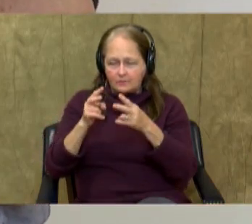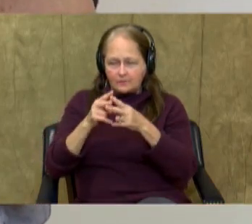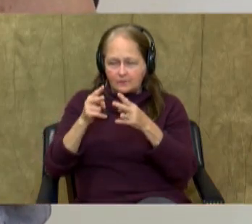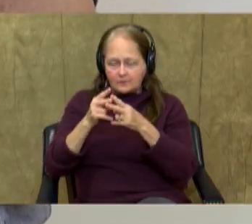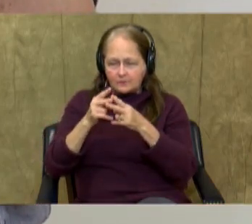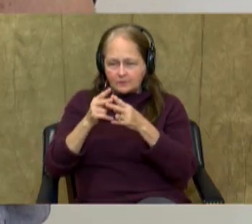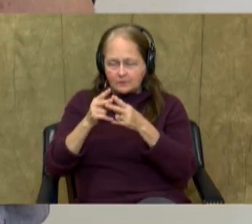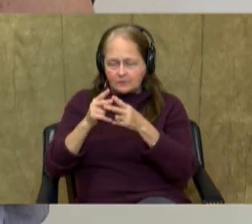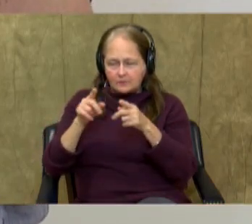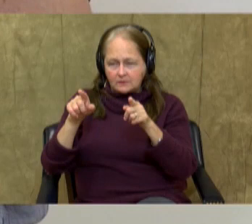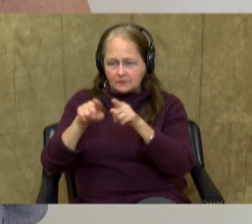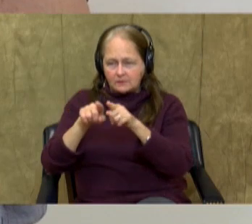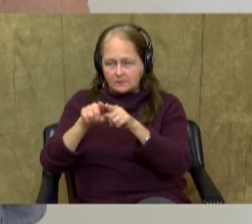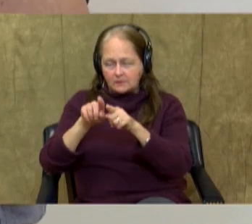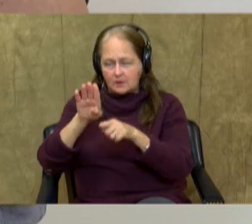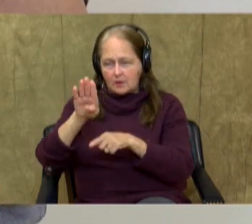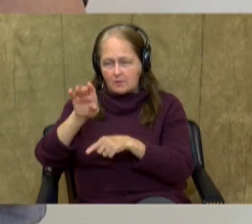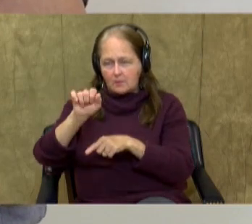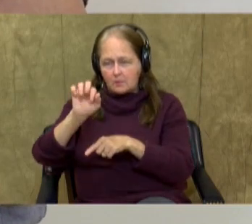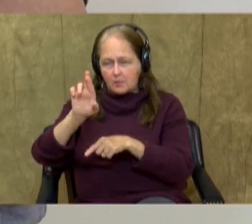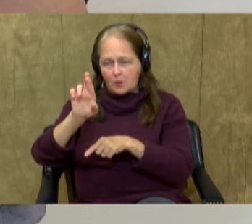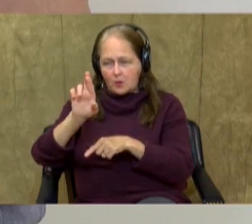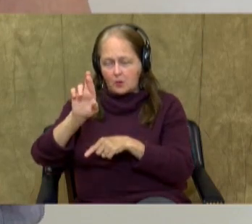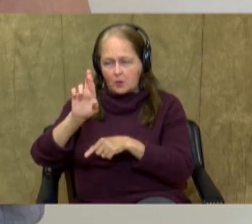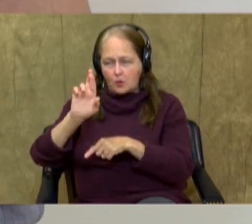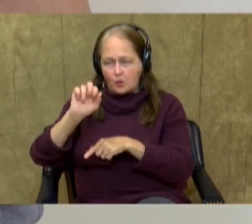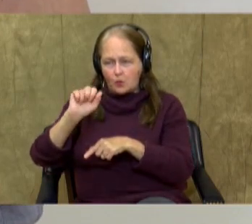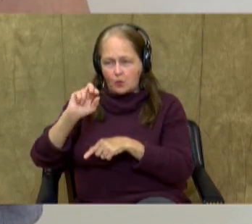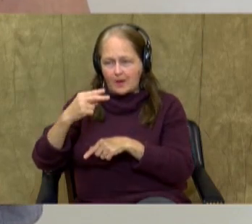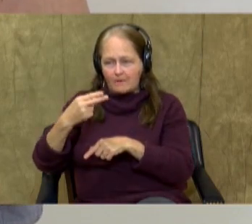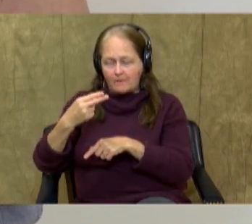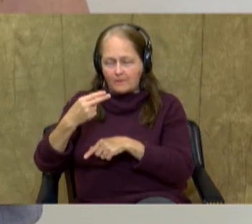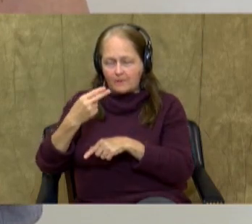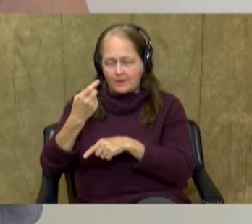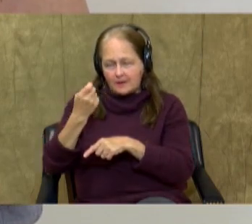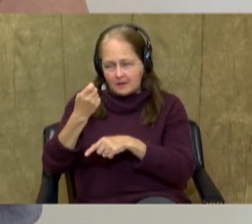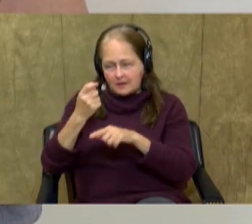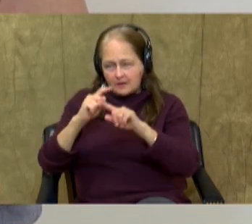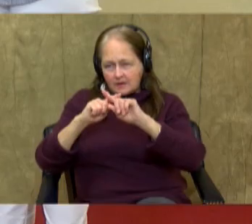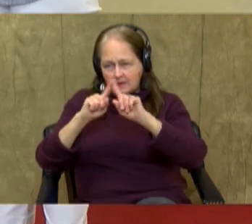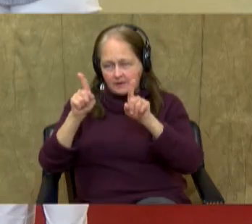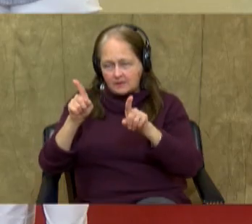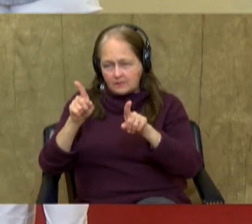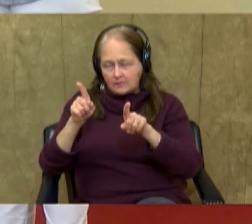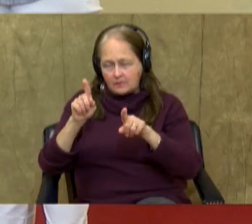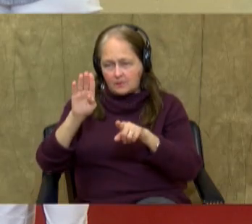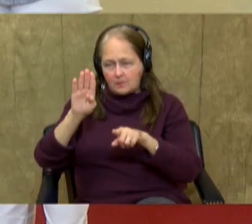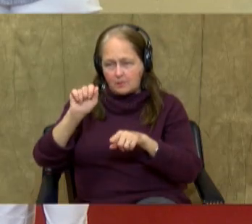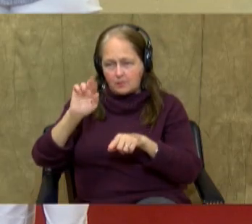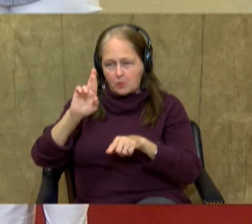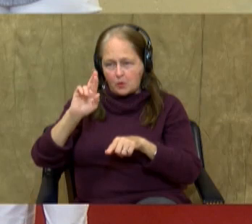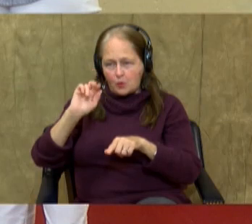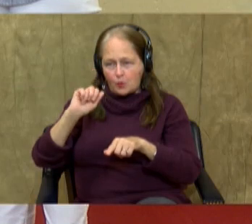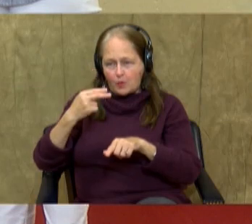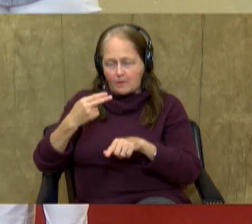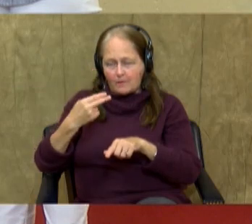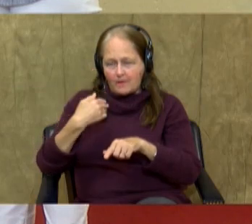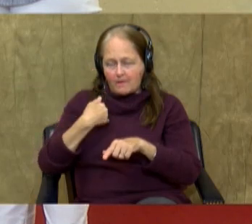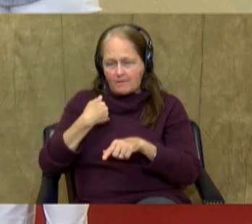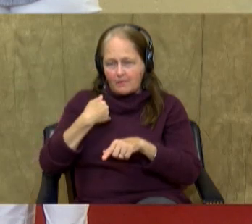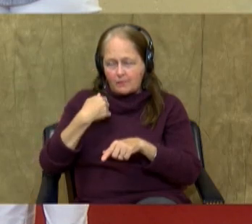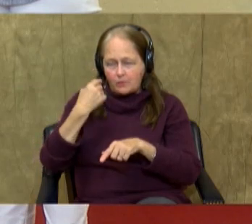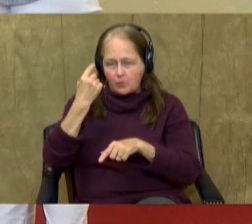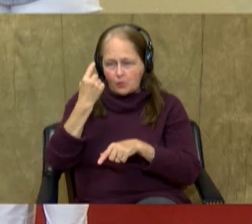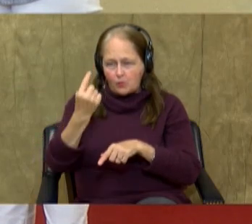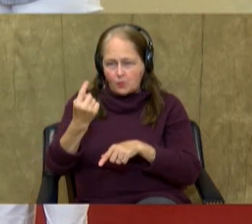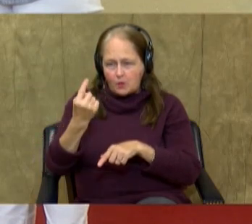is very similar to a bar graph. You make it with bars. The main difference between the two is that a bar graph usually has a